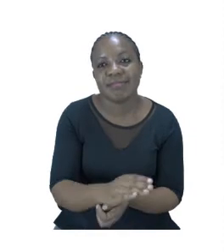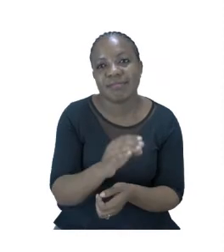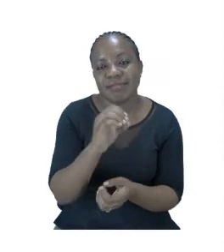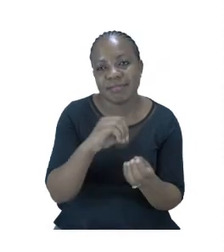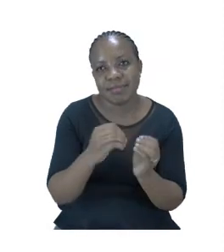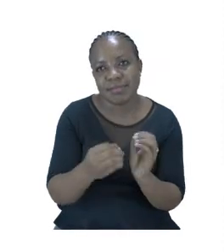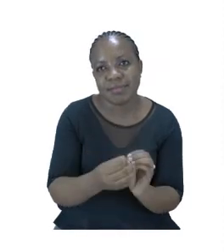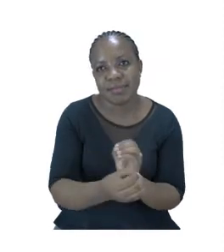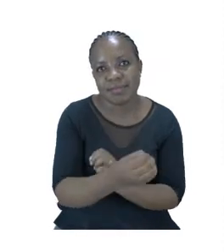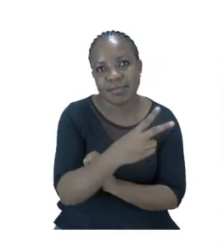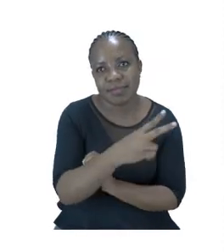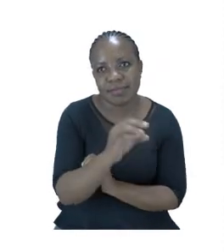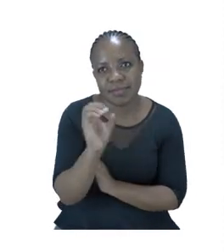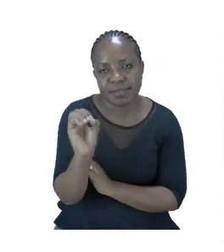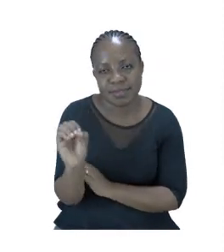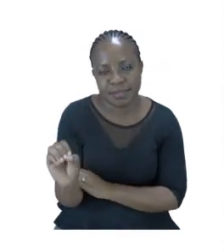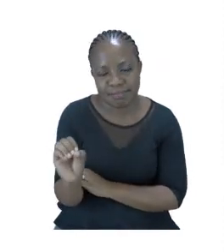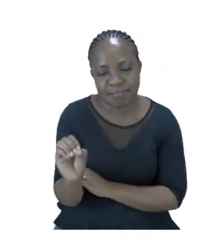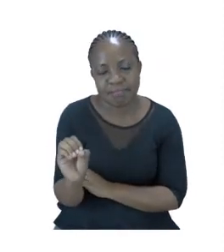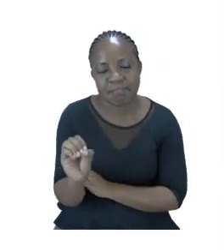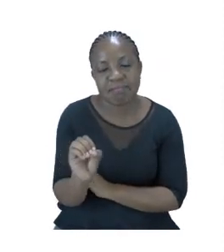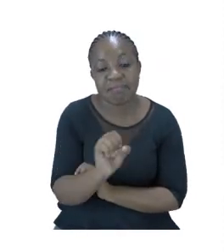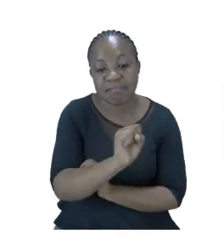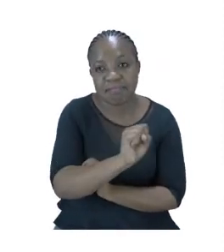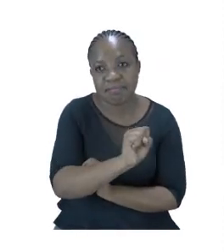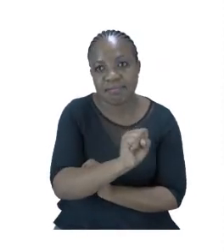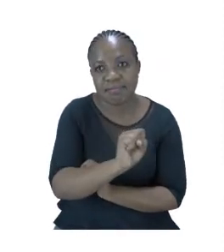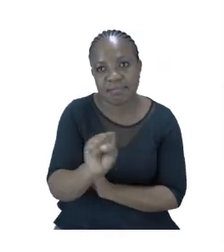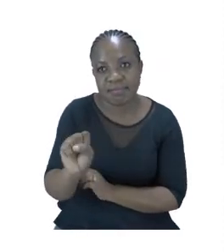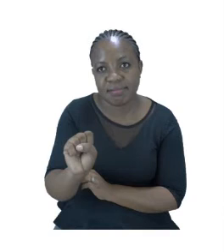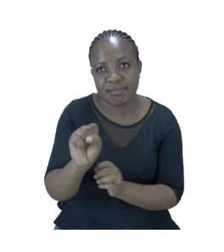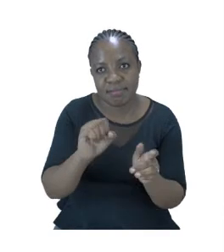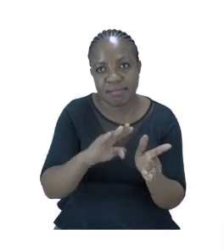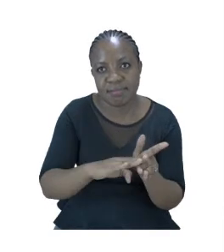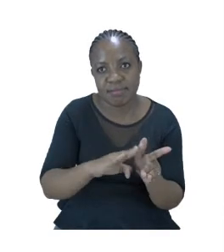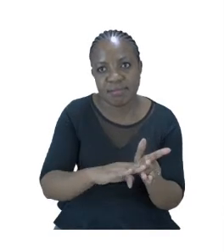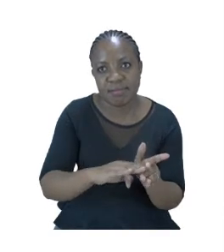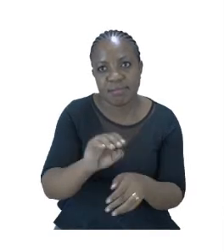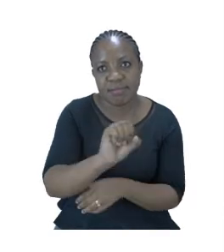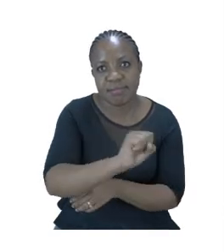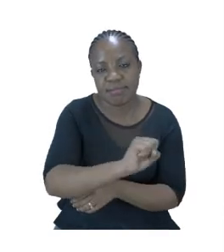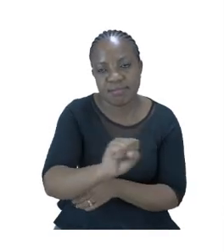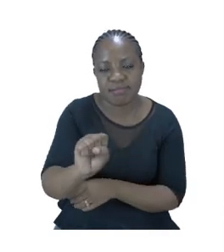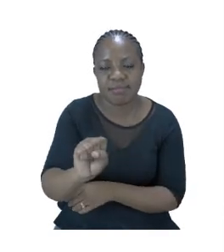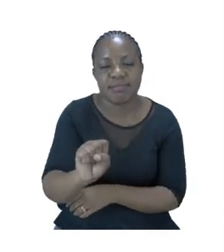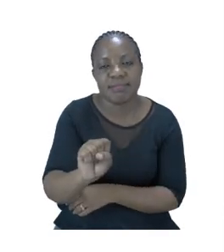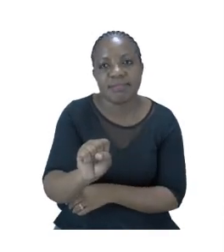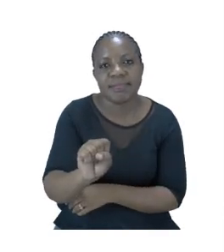sound S. Everyone, let's say